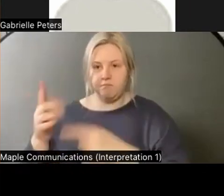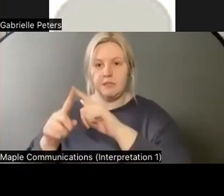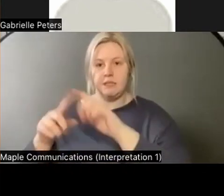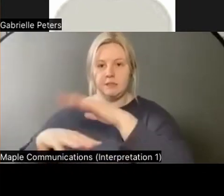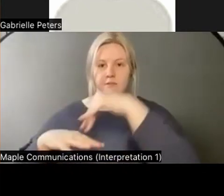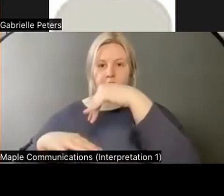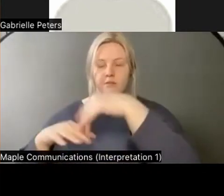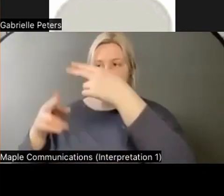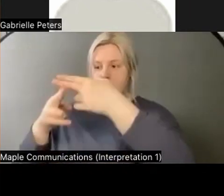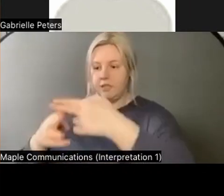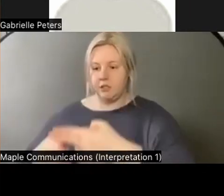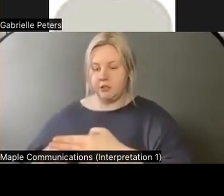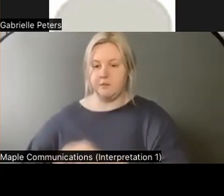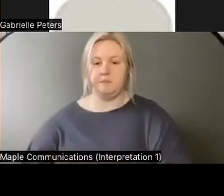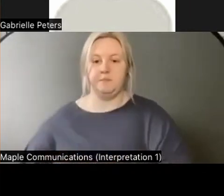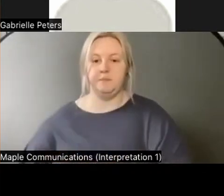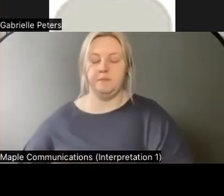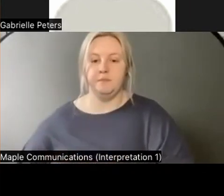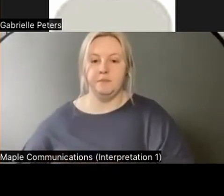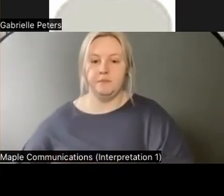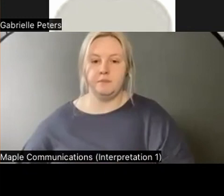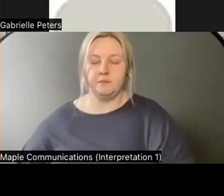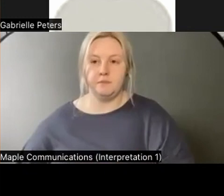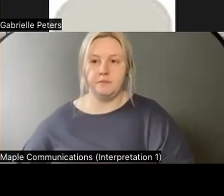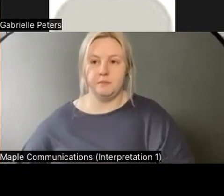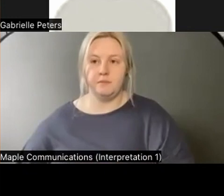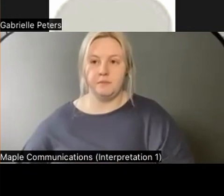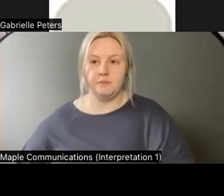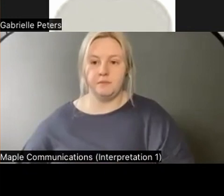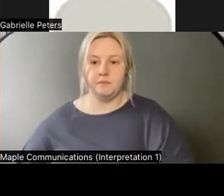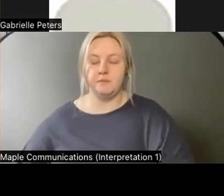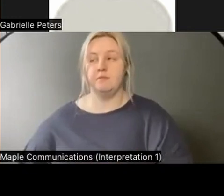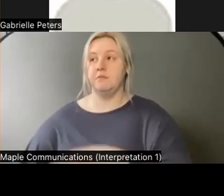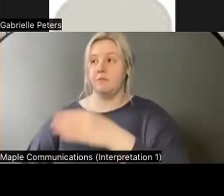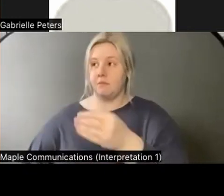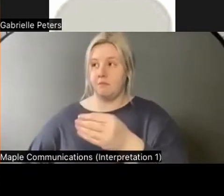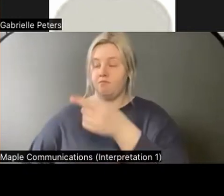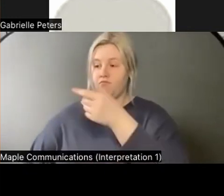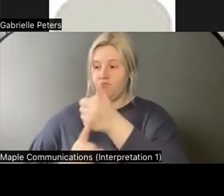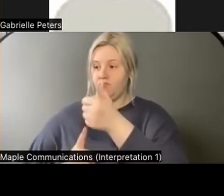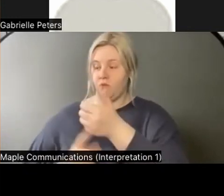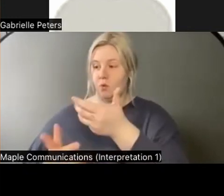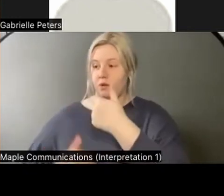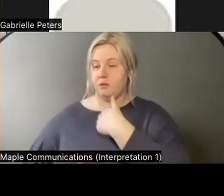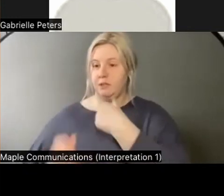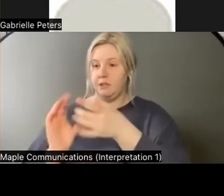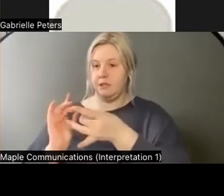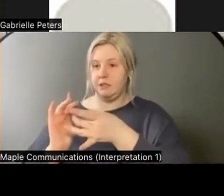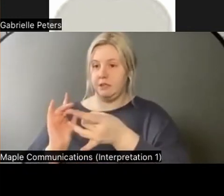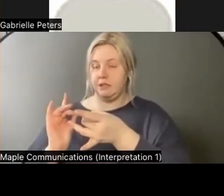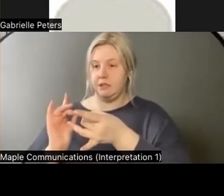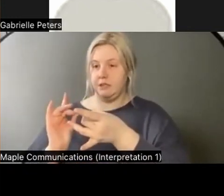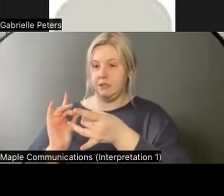Soto, Anishinaabe nations. And she has instructed me to spray